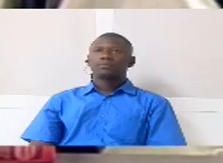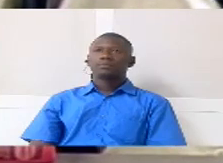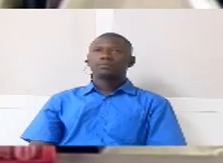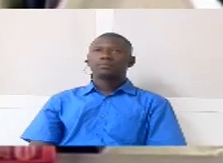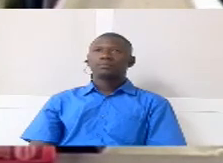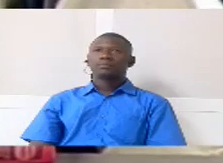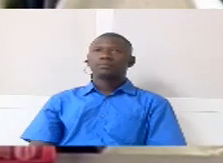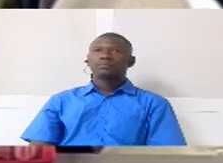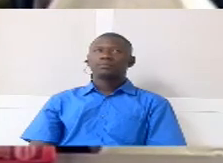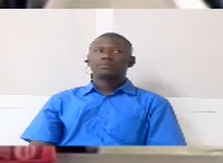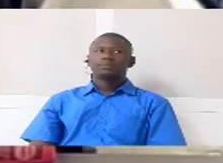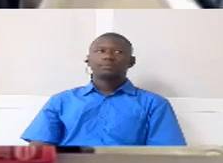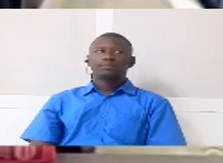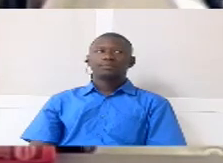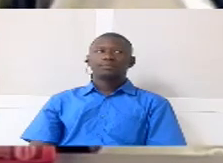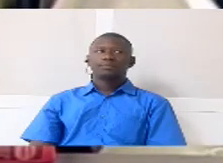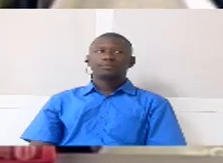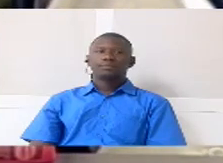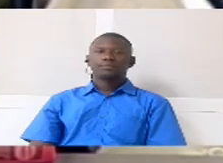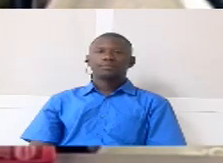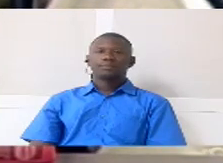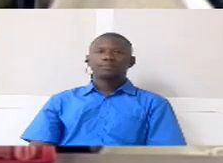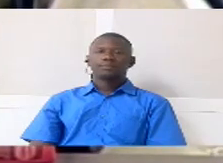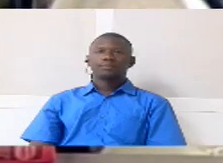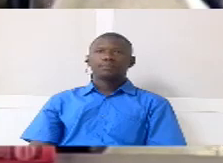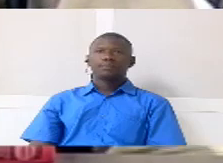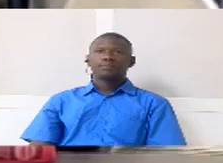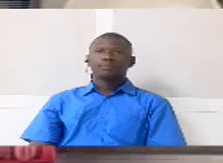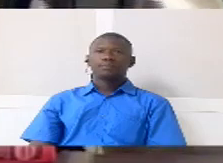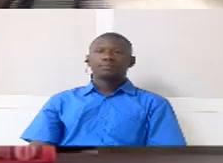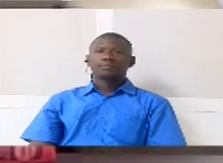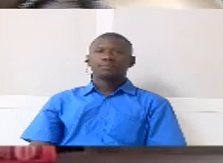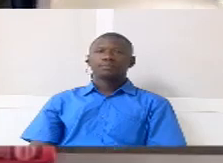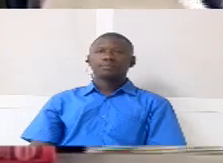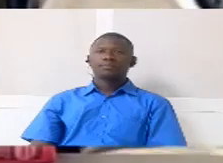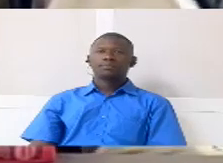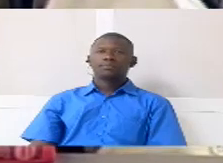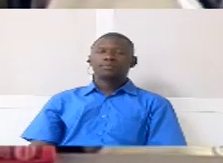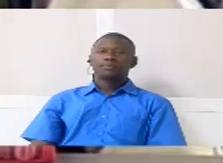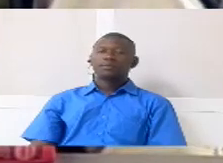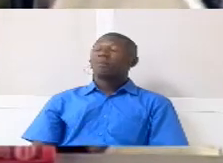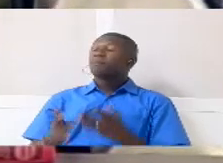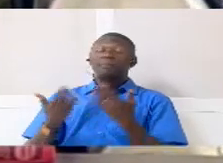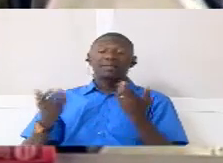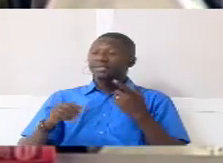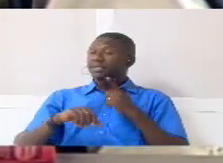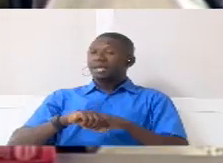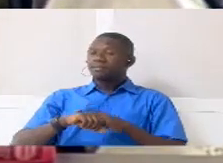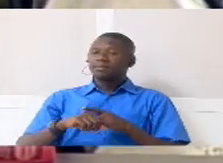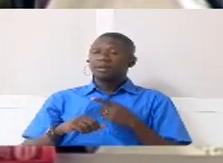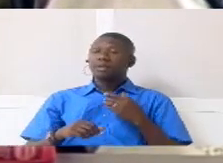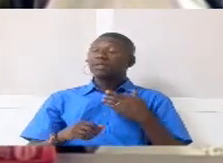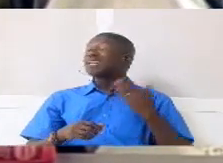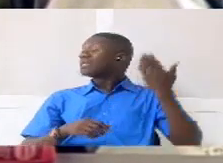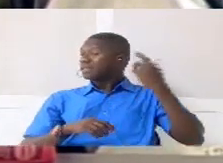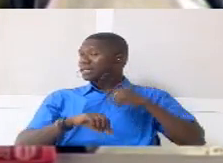je jama jama ni bina o mol na fel na ngin e former director le kadiamu folo. Mostly during those